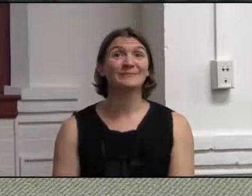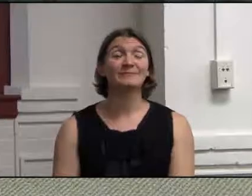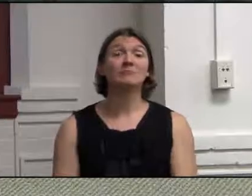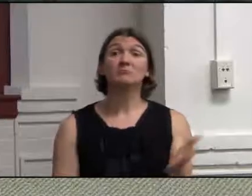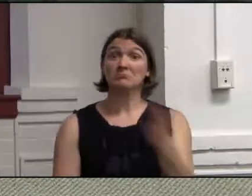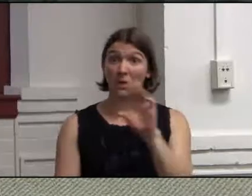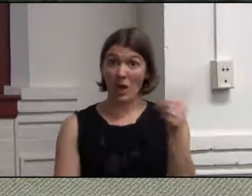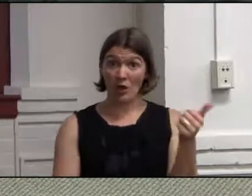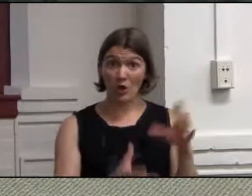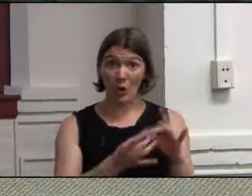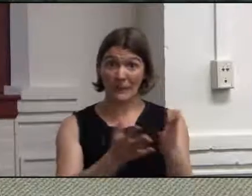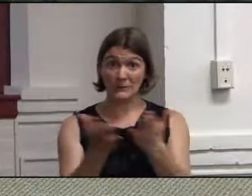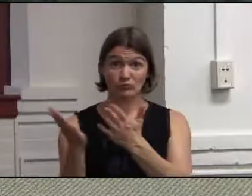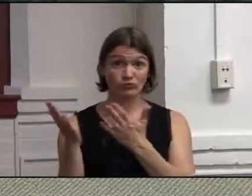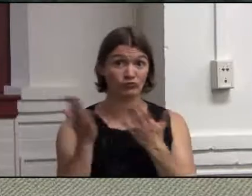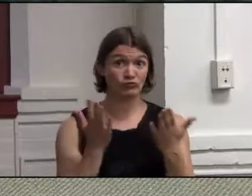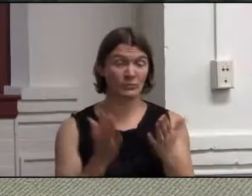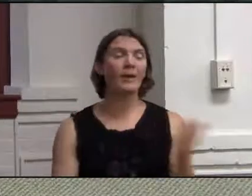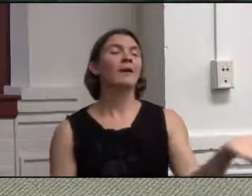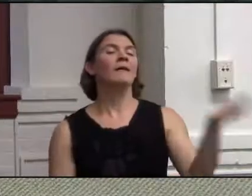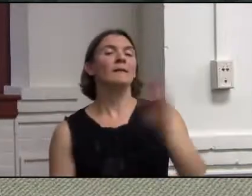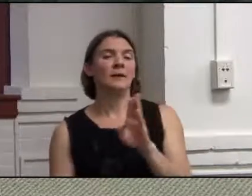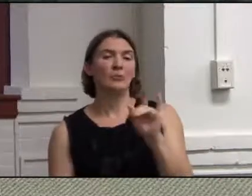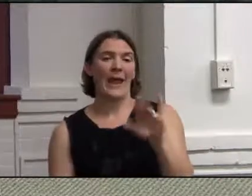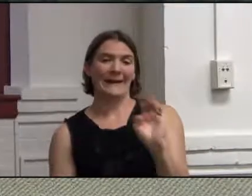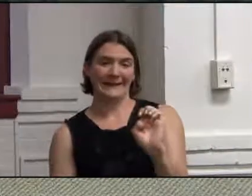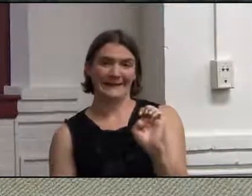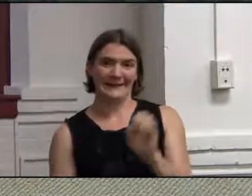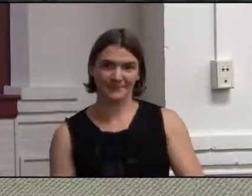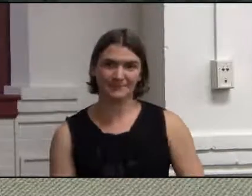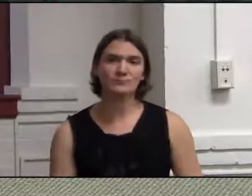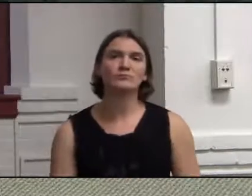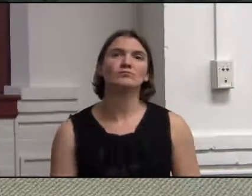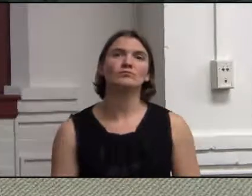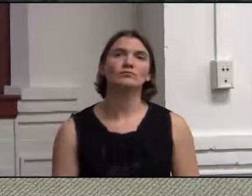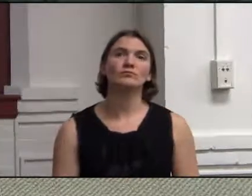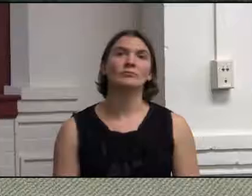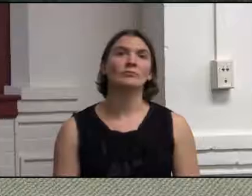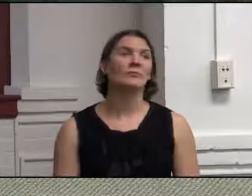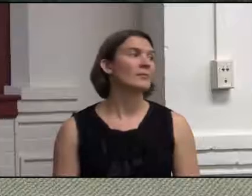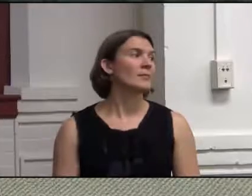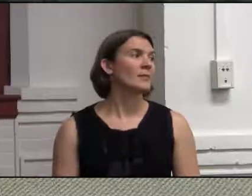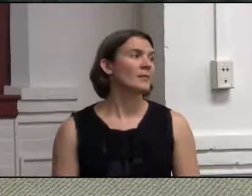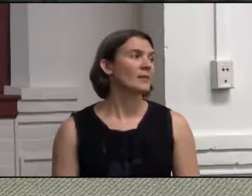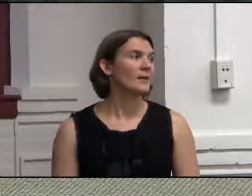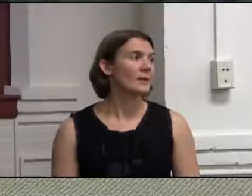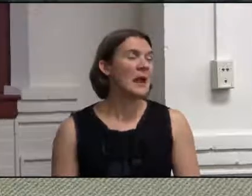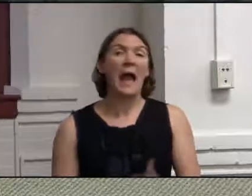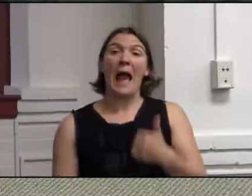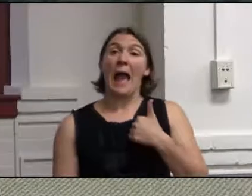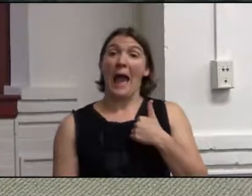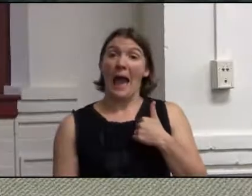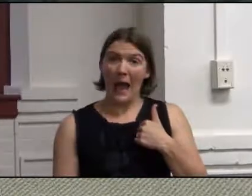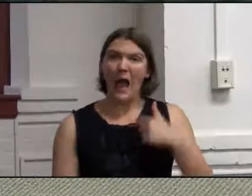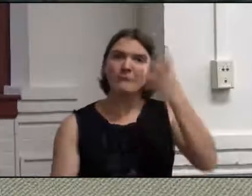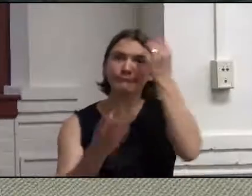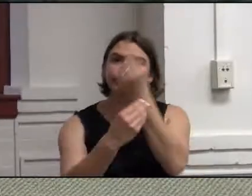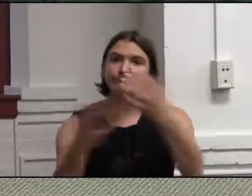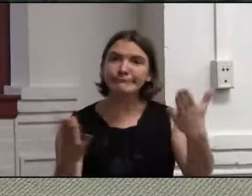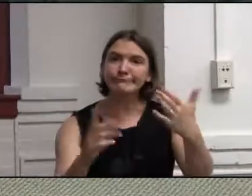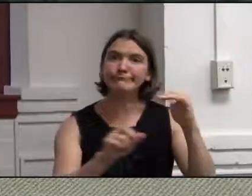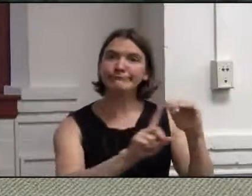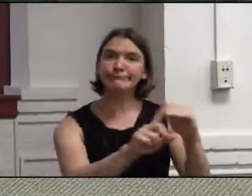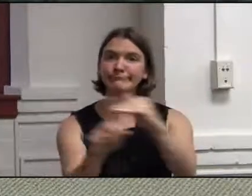Anyone else have any comments? I do. I am speaking tonight to inform